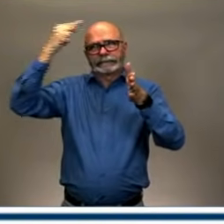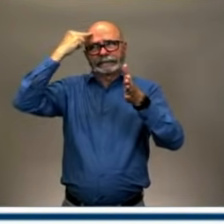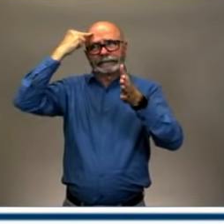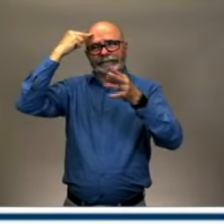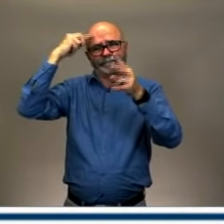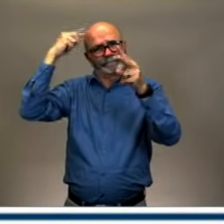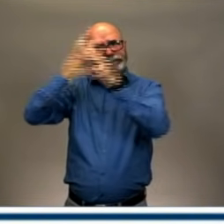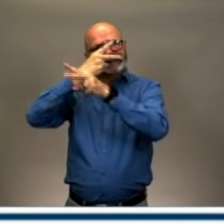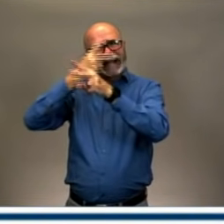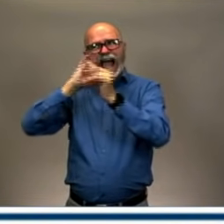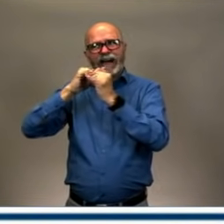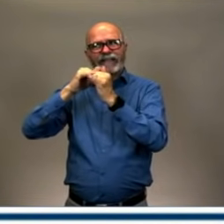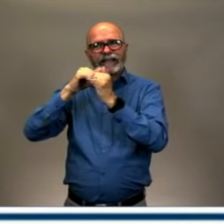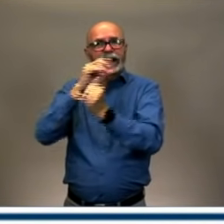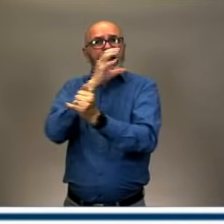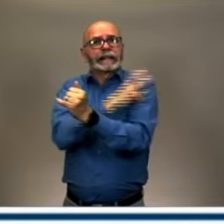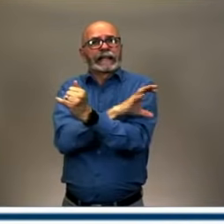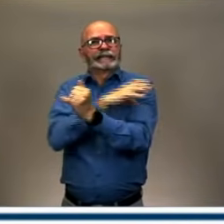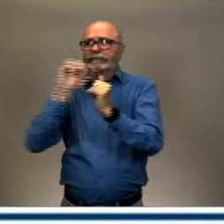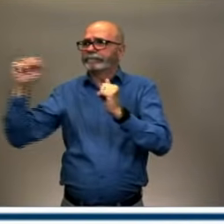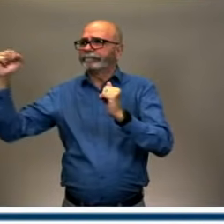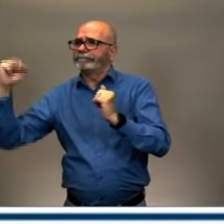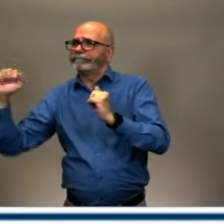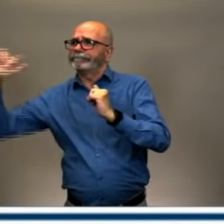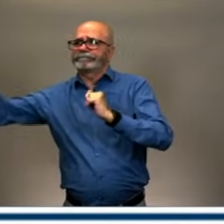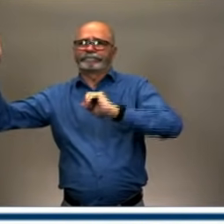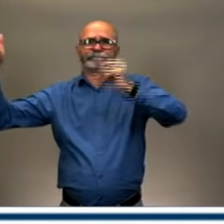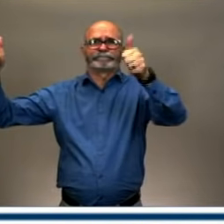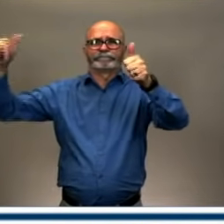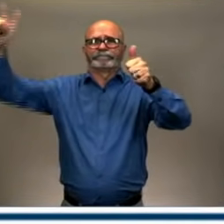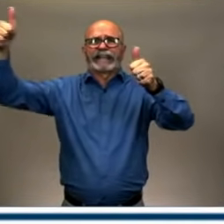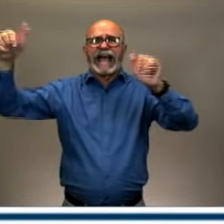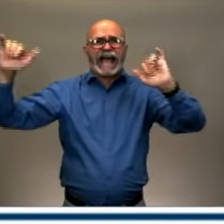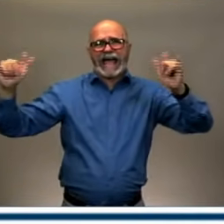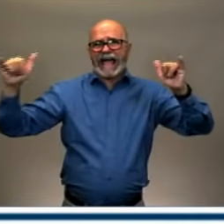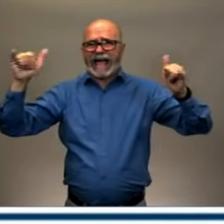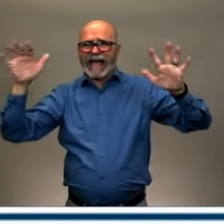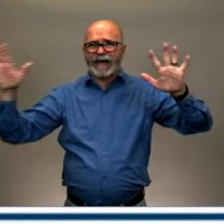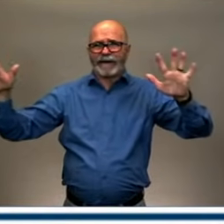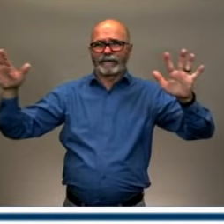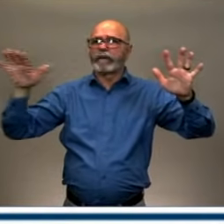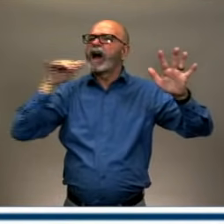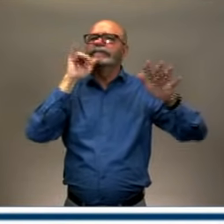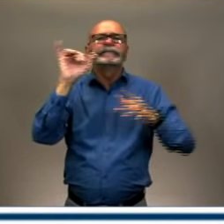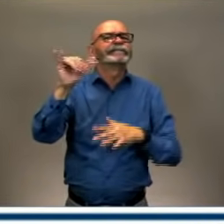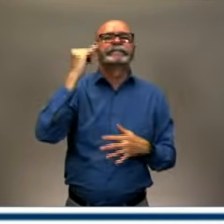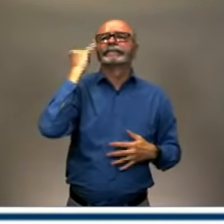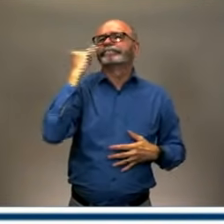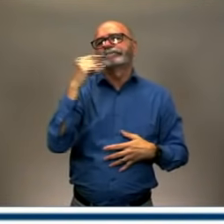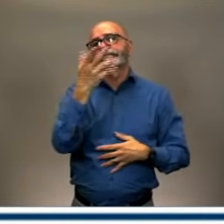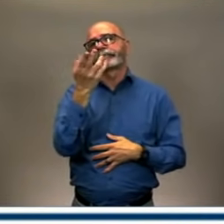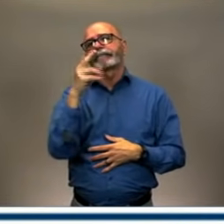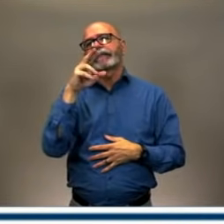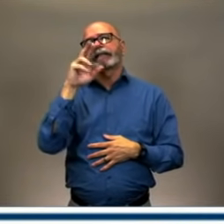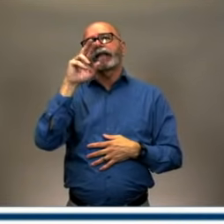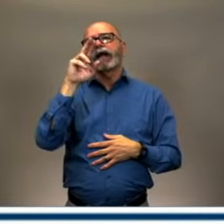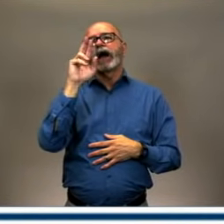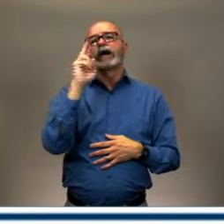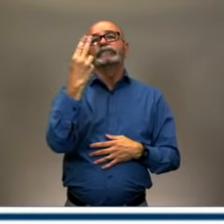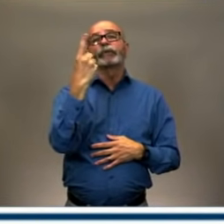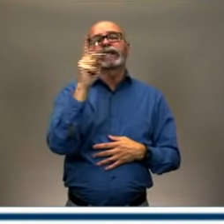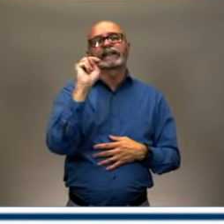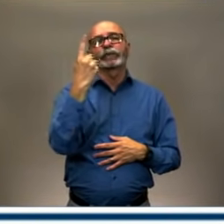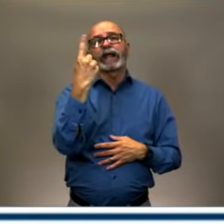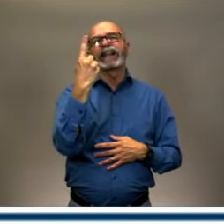clinics that have to be different than what we used during H1N1, which was very much based just on public